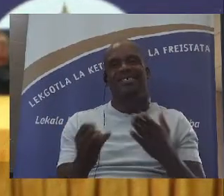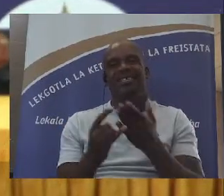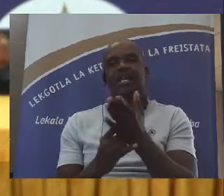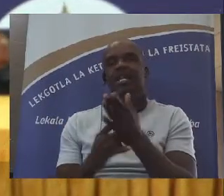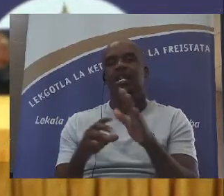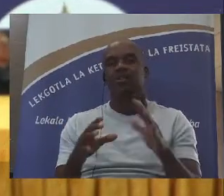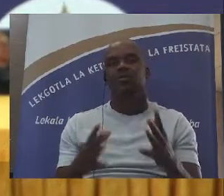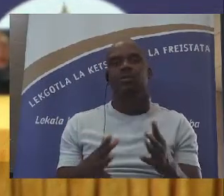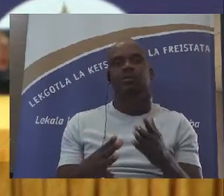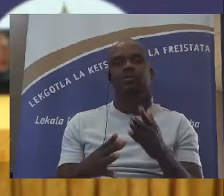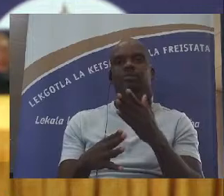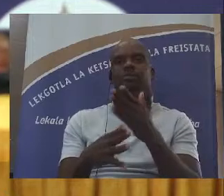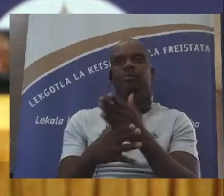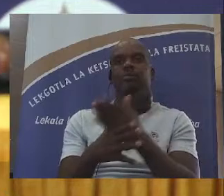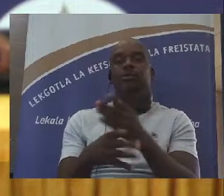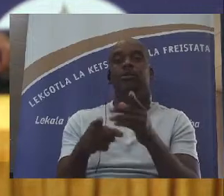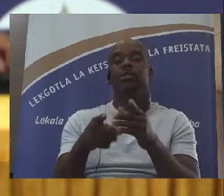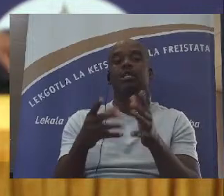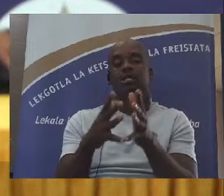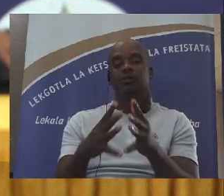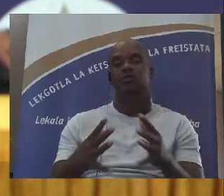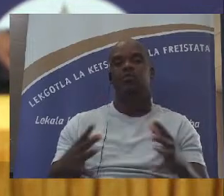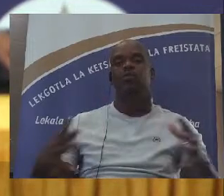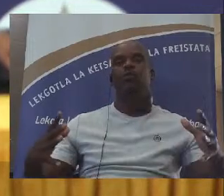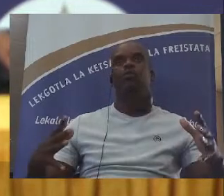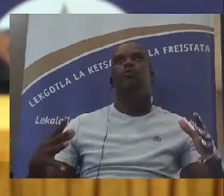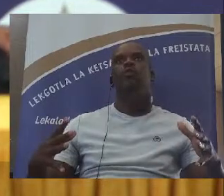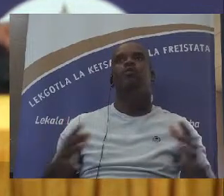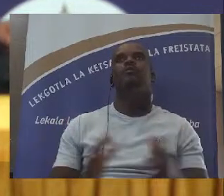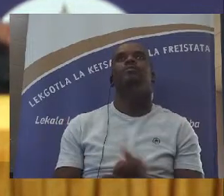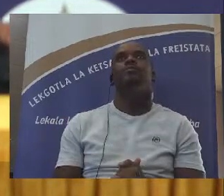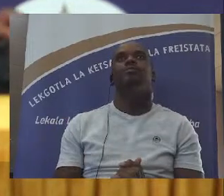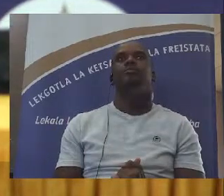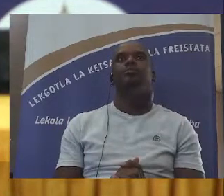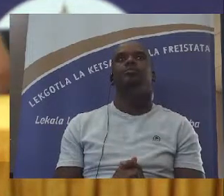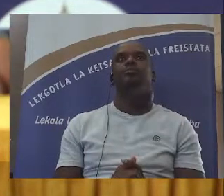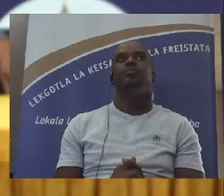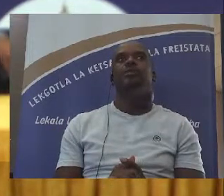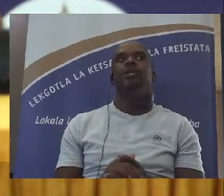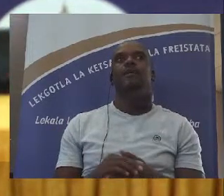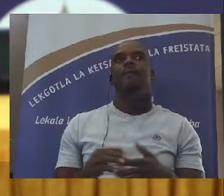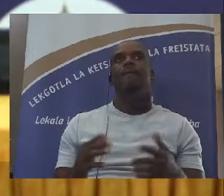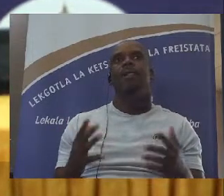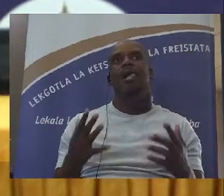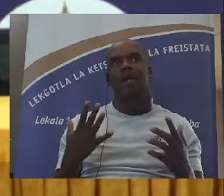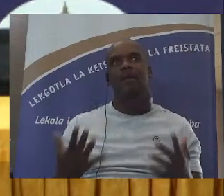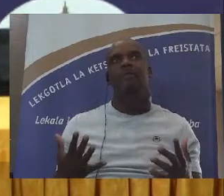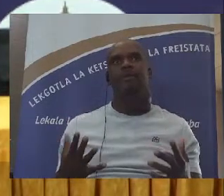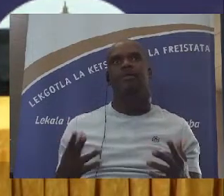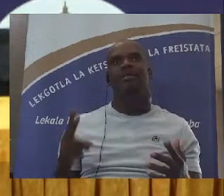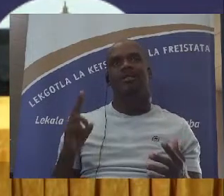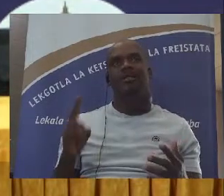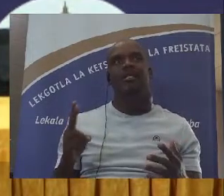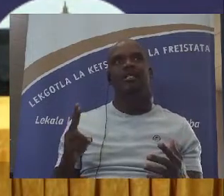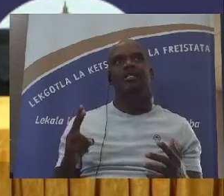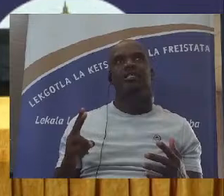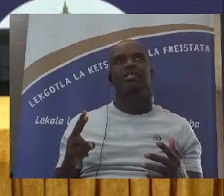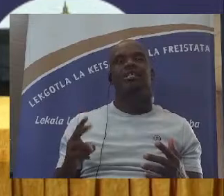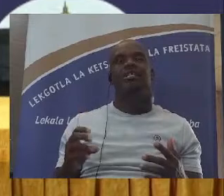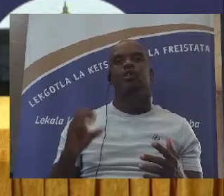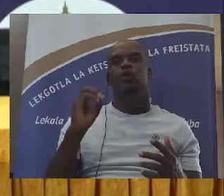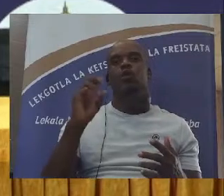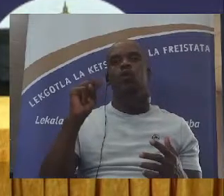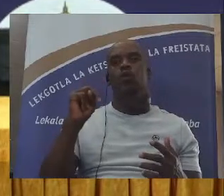into those value chains? So we have online sessions, and we should be able to access these online sessions that we offer at